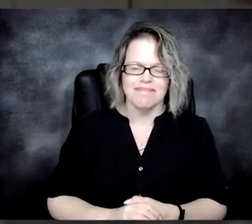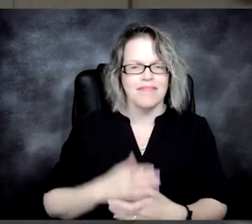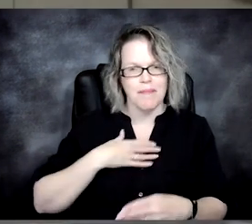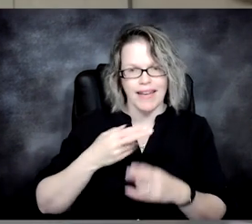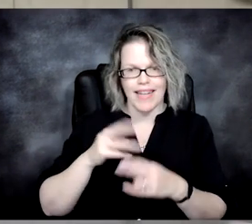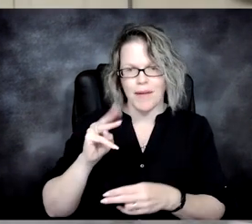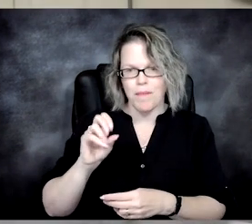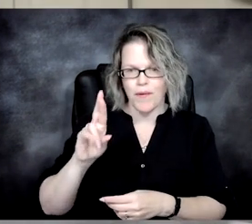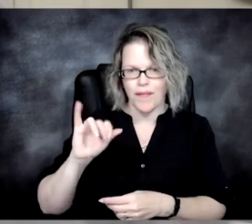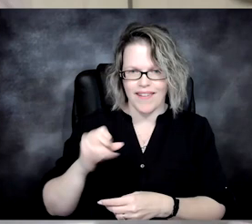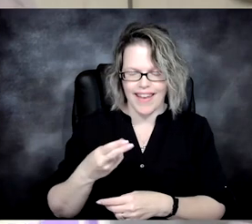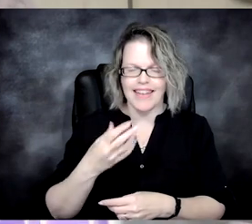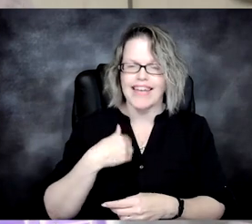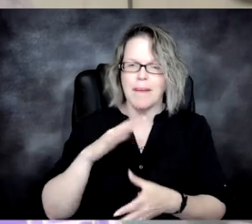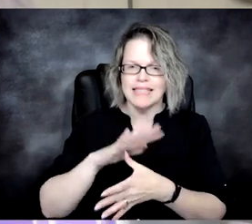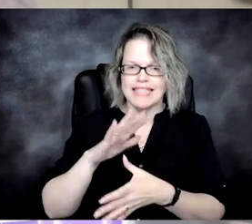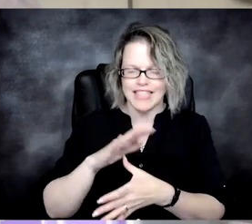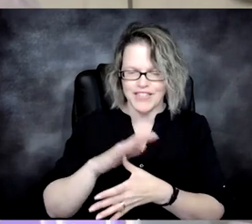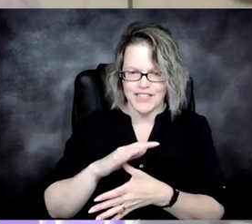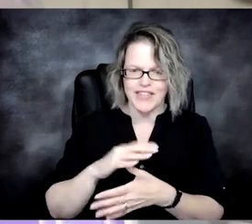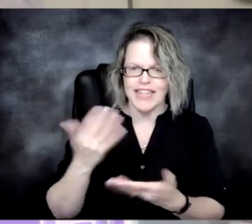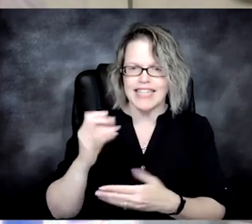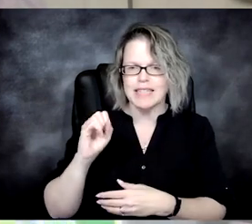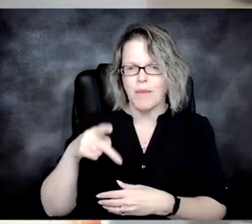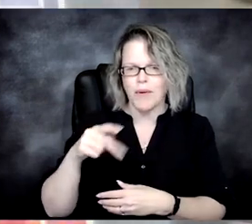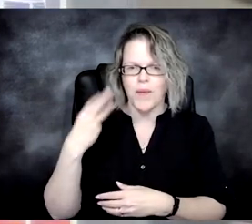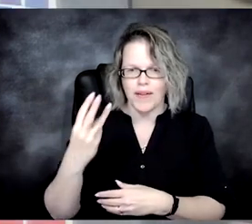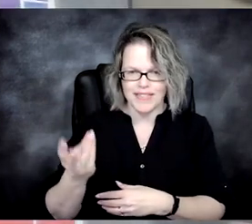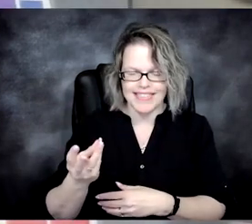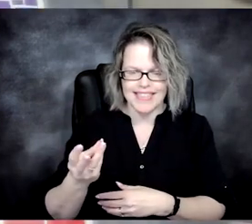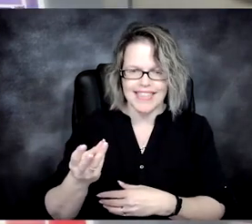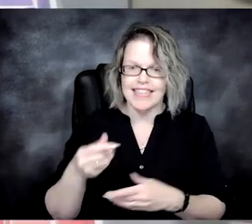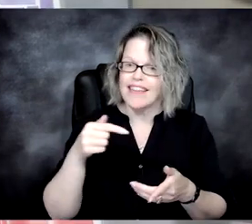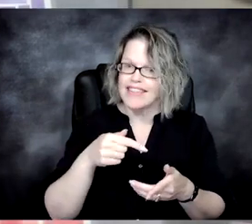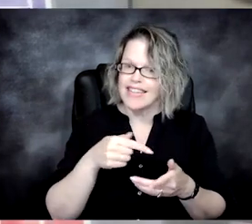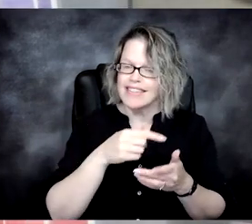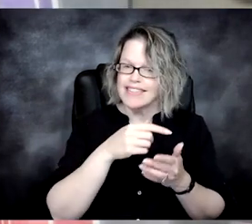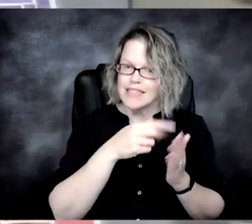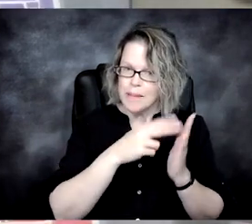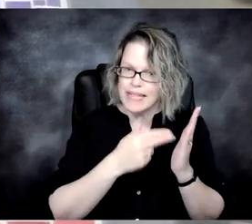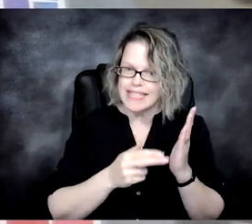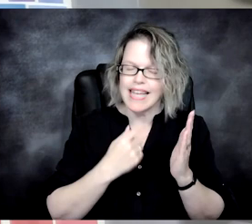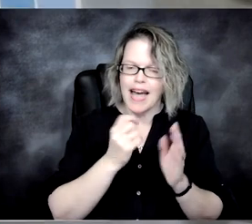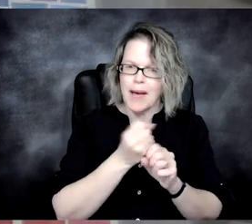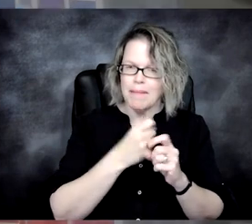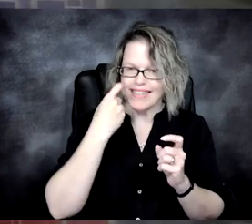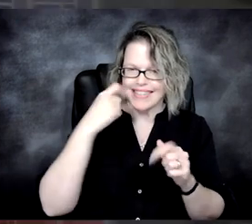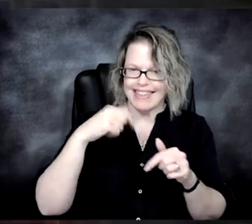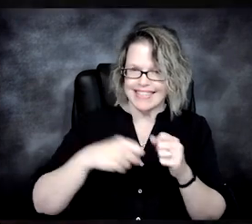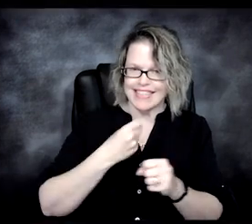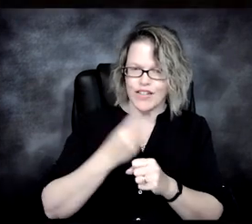My name is Mariah Von Baron, and I'm a senior at Mount Spokane High School in Spokane, Washington. This is a piece I made earlier this year from my